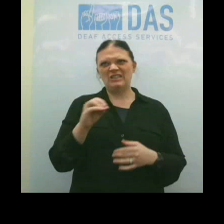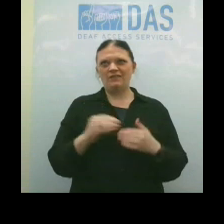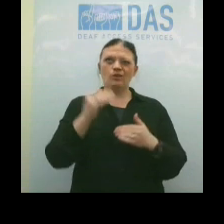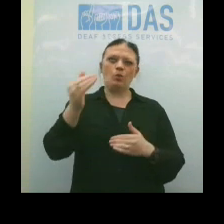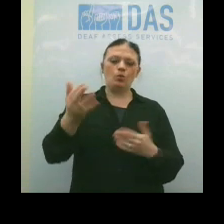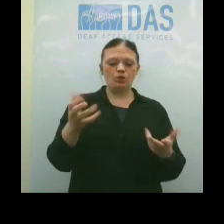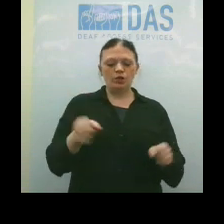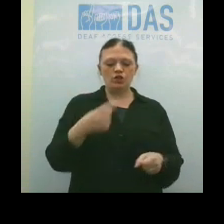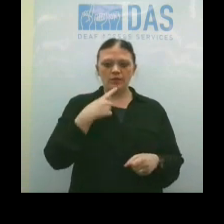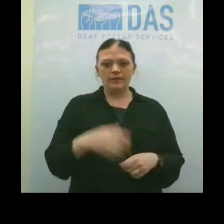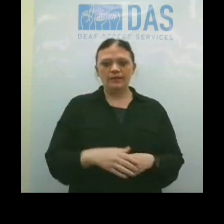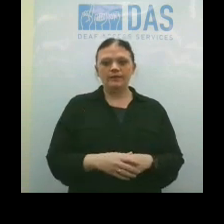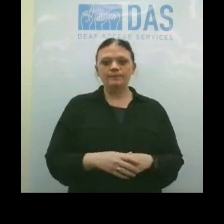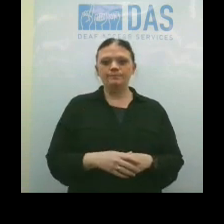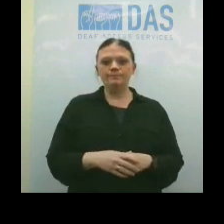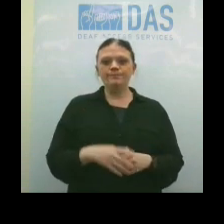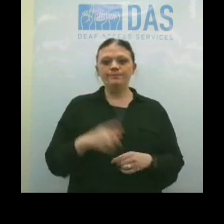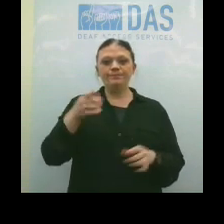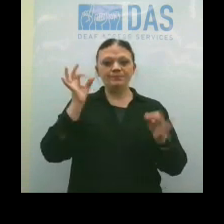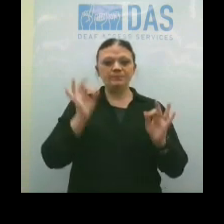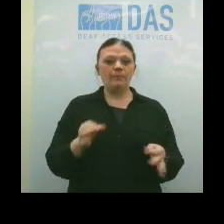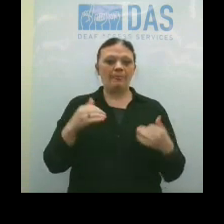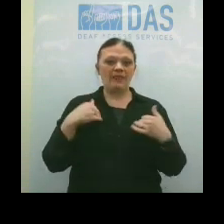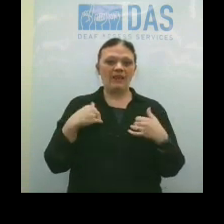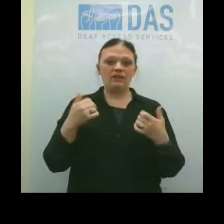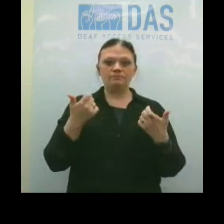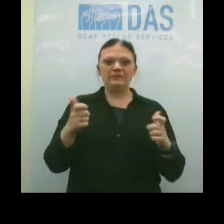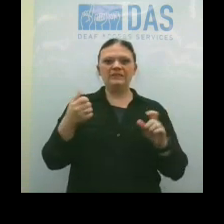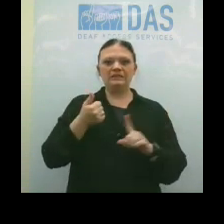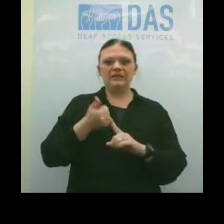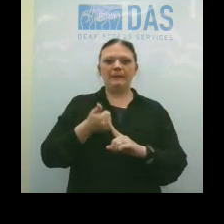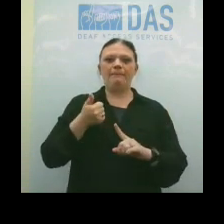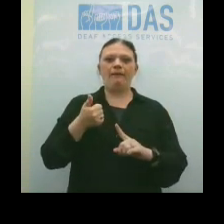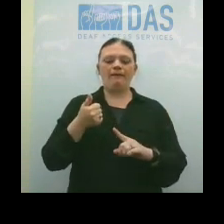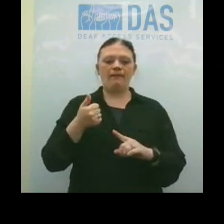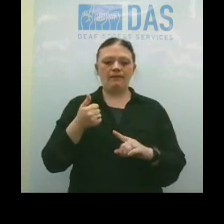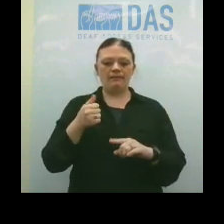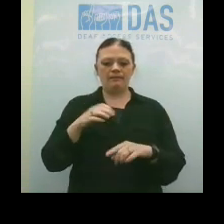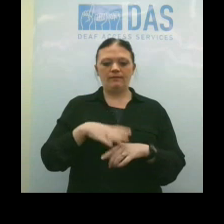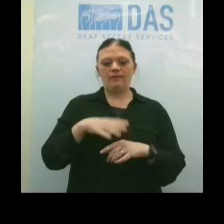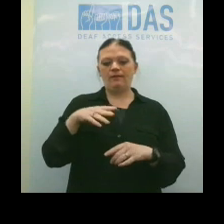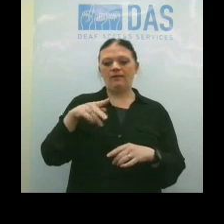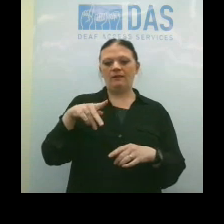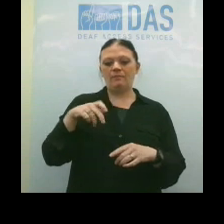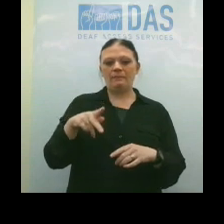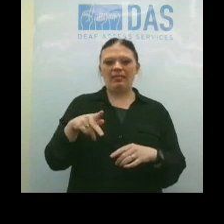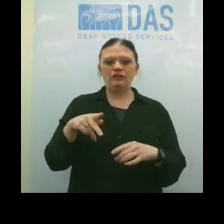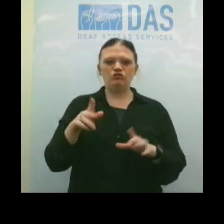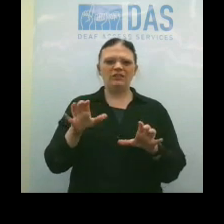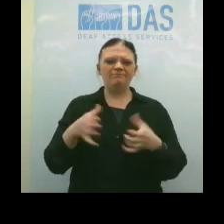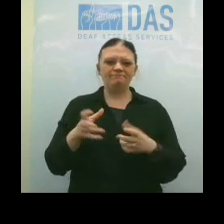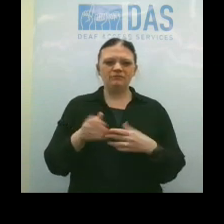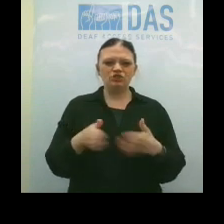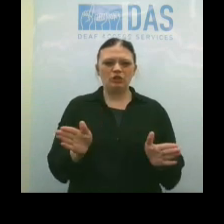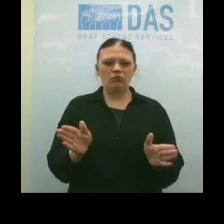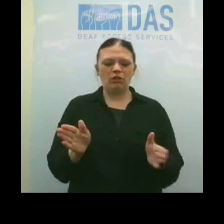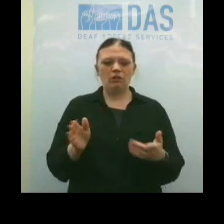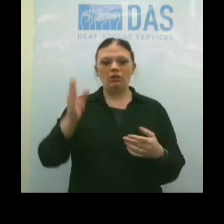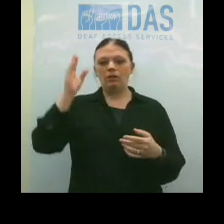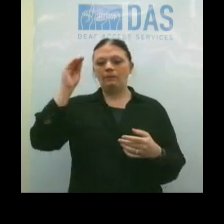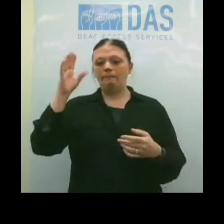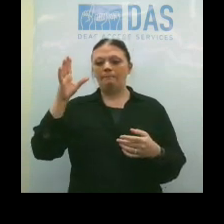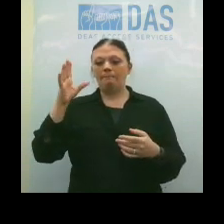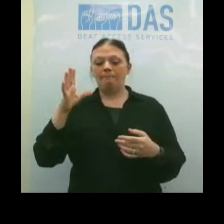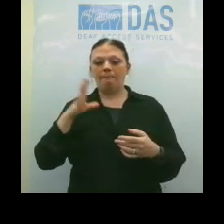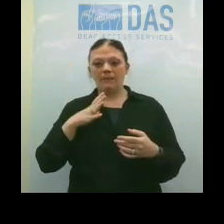I should say. So this definitely has a tremendous impact on the population in general. And if you will note, males make